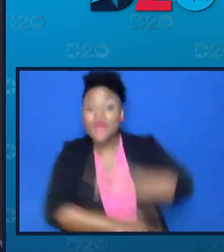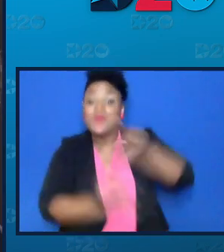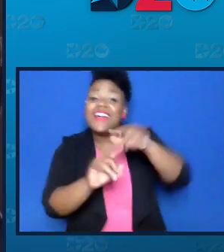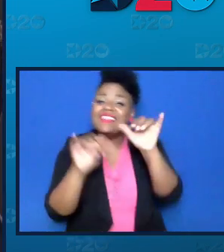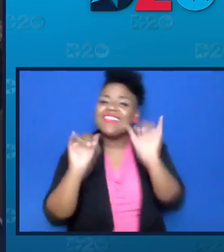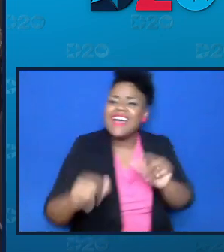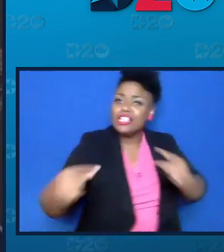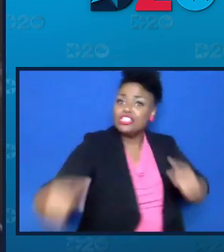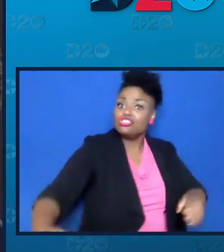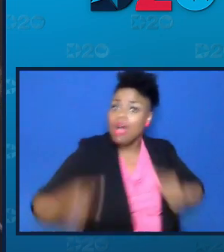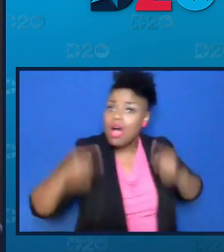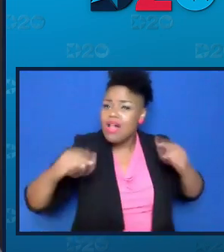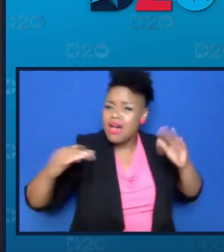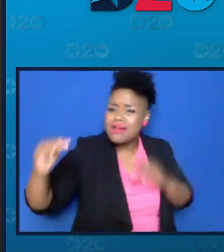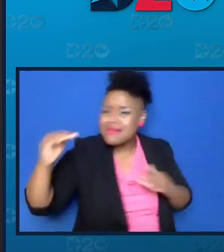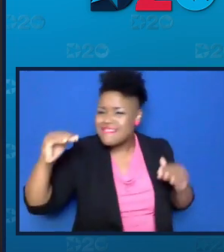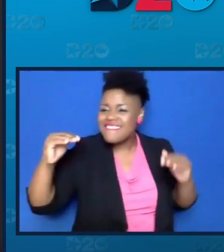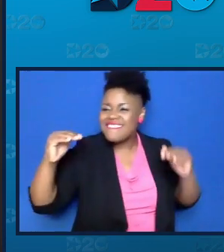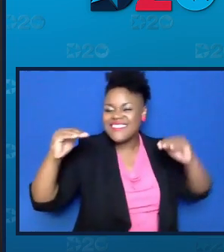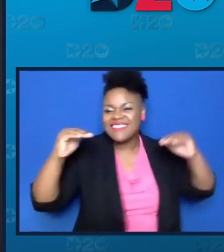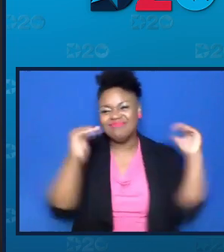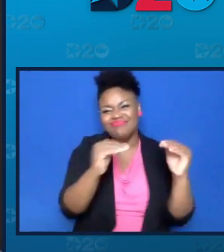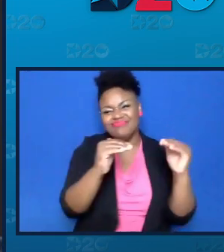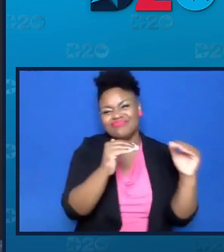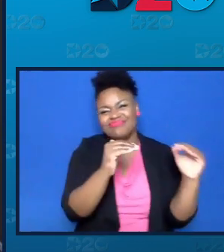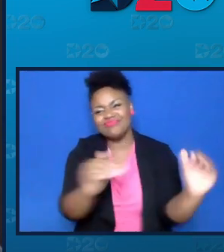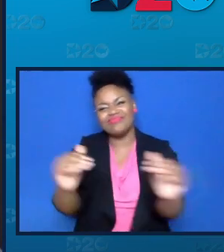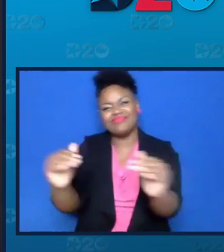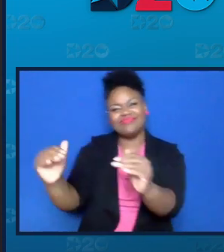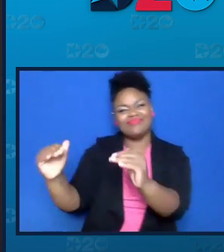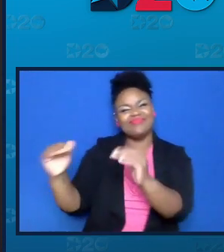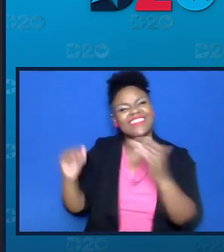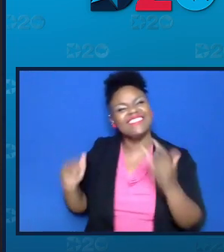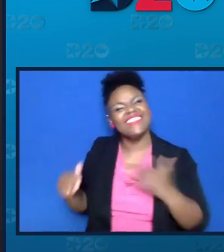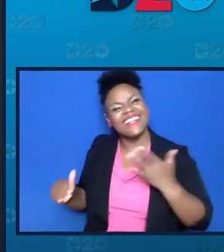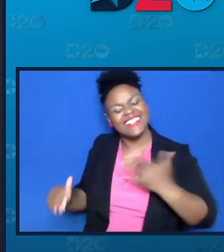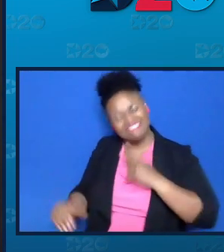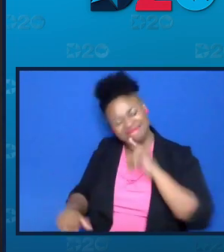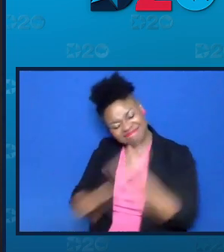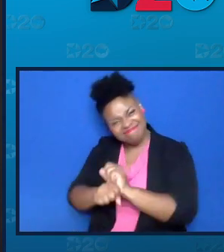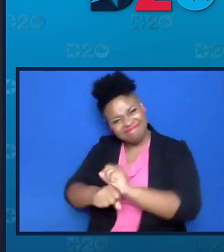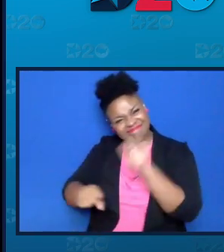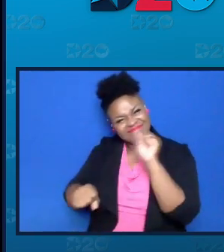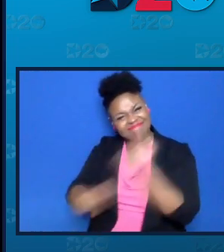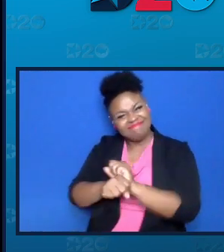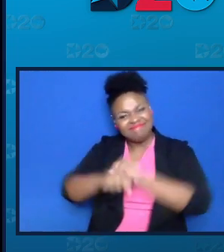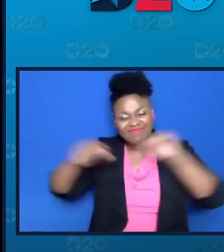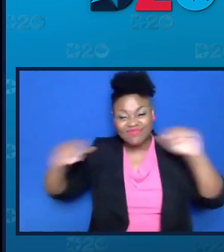won, we will be sure, we will be sure.